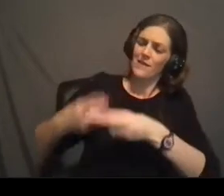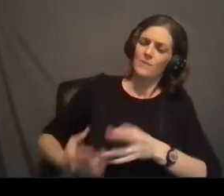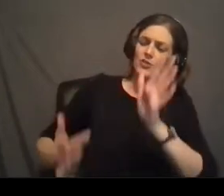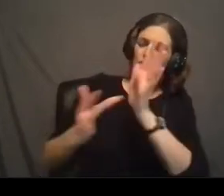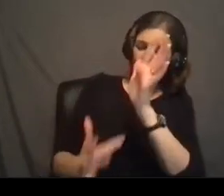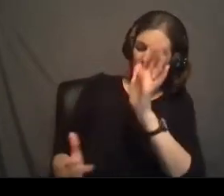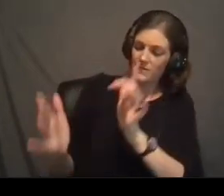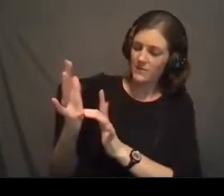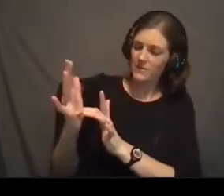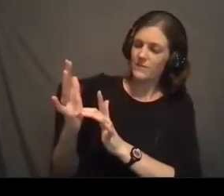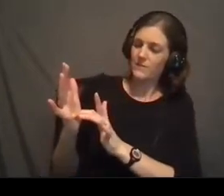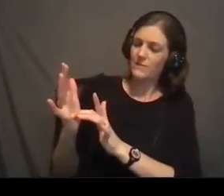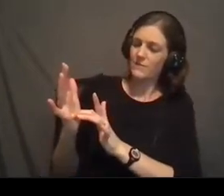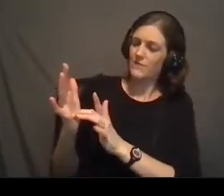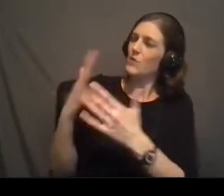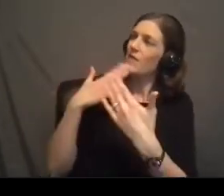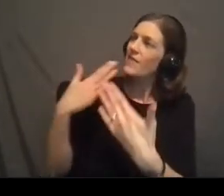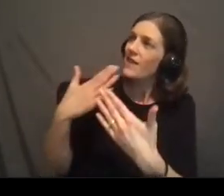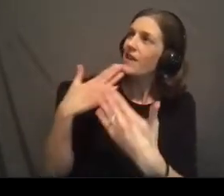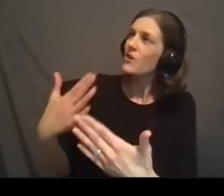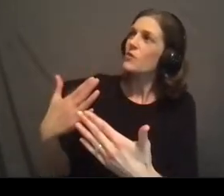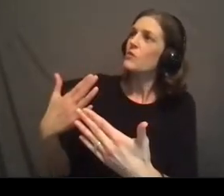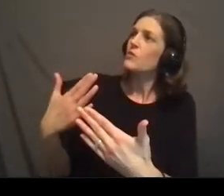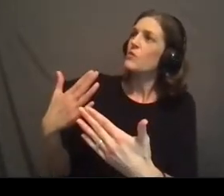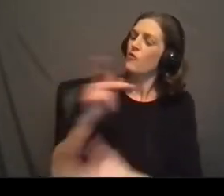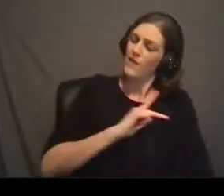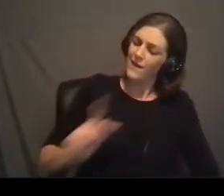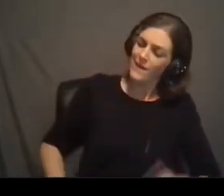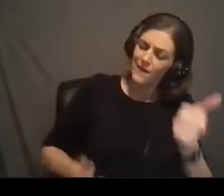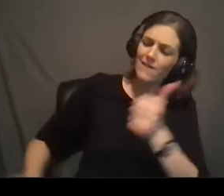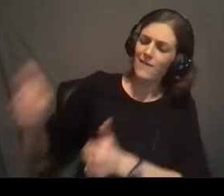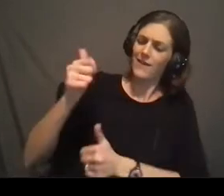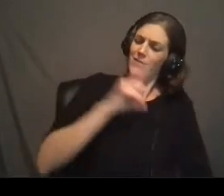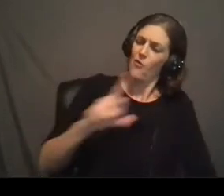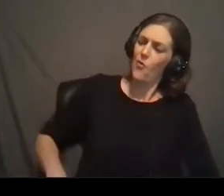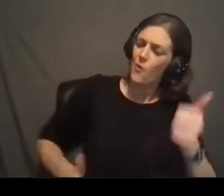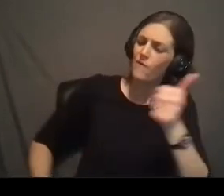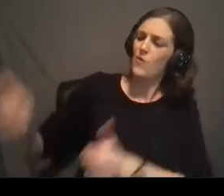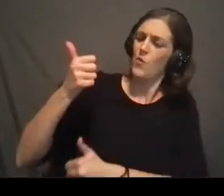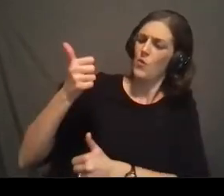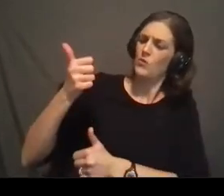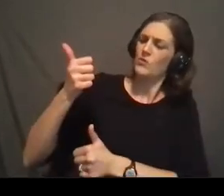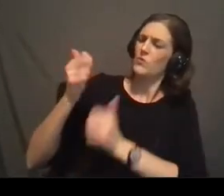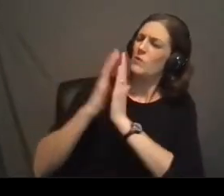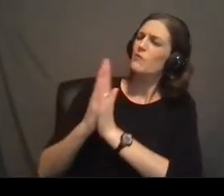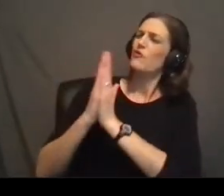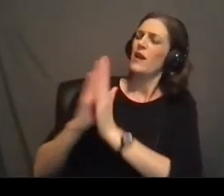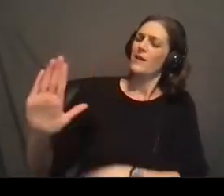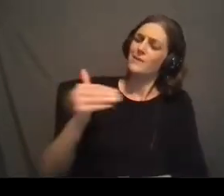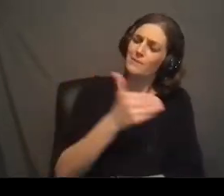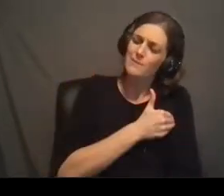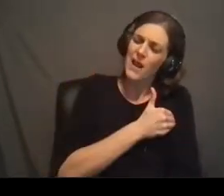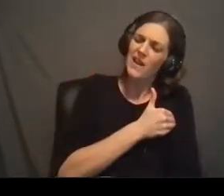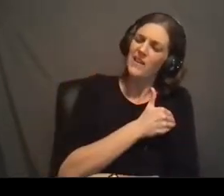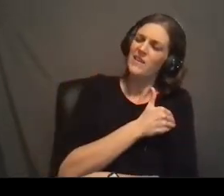Jesus. We thank you for the King of Kings and the Lord of Lords. We pray in his mighty and in his